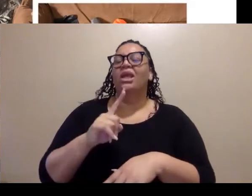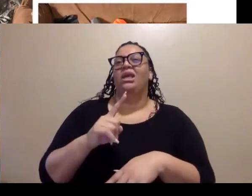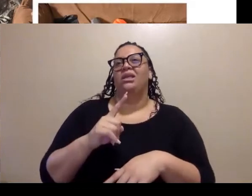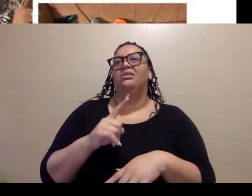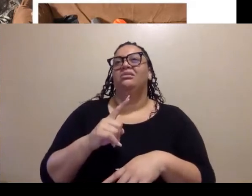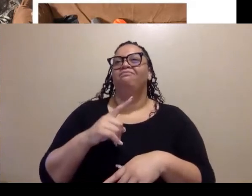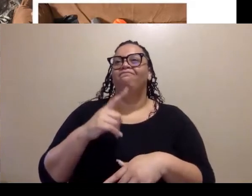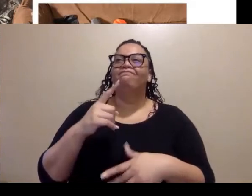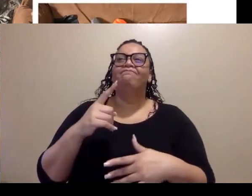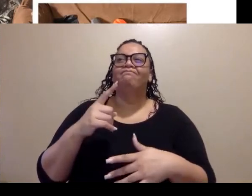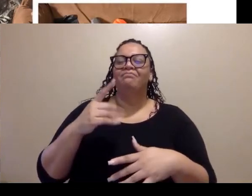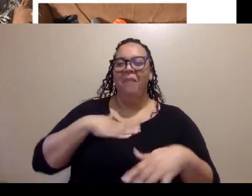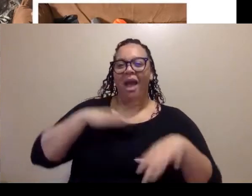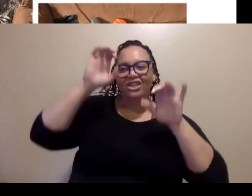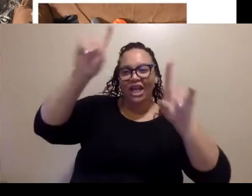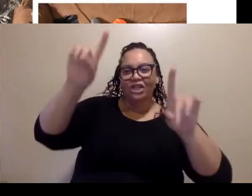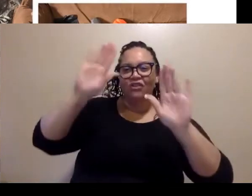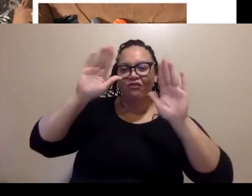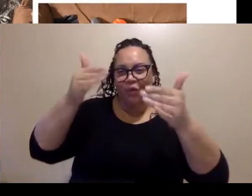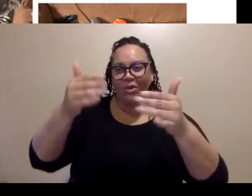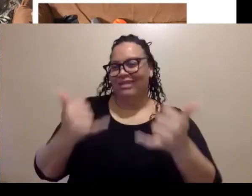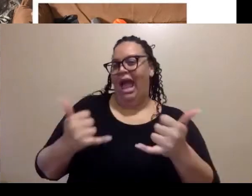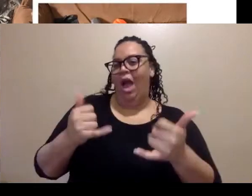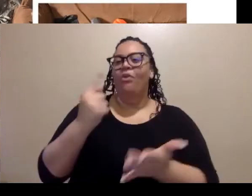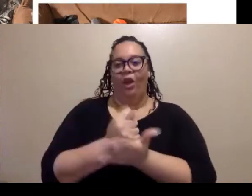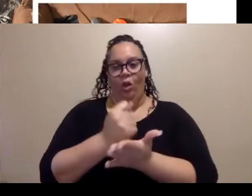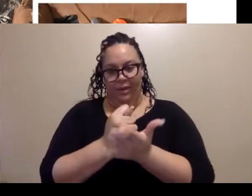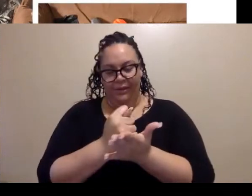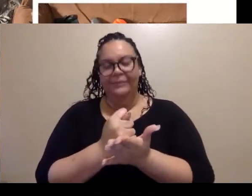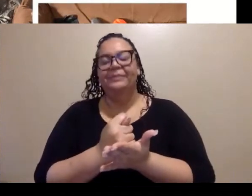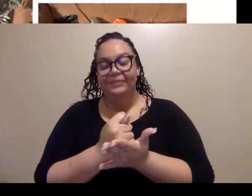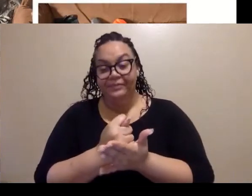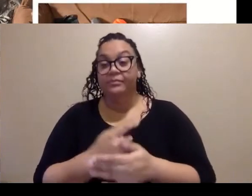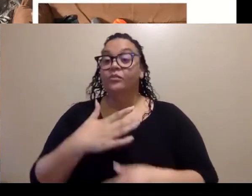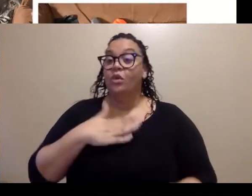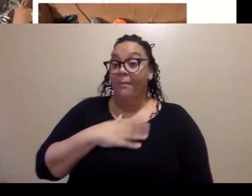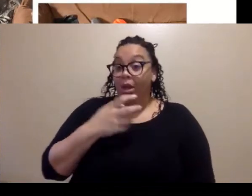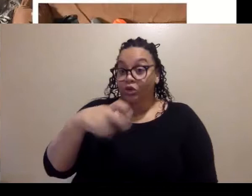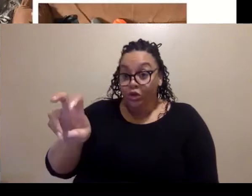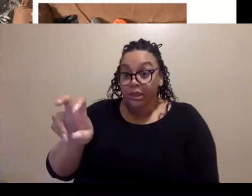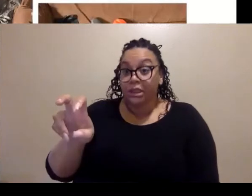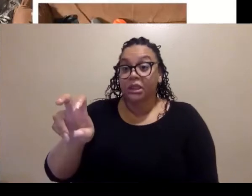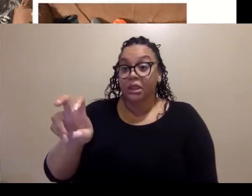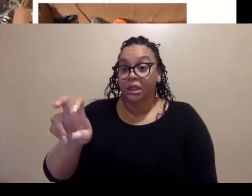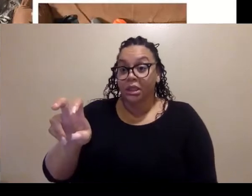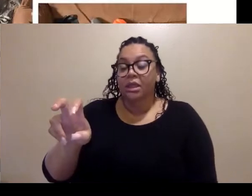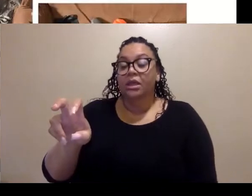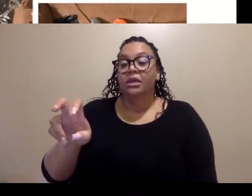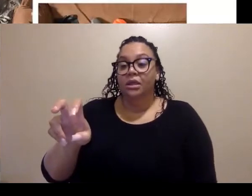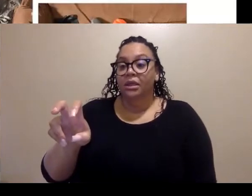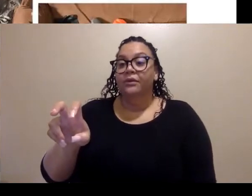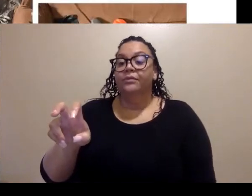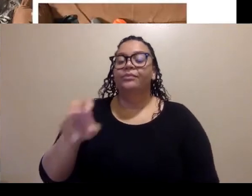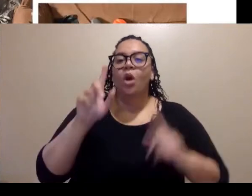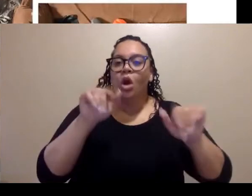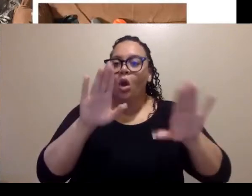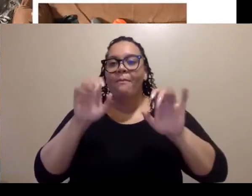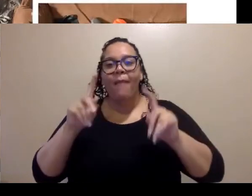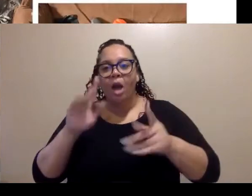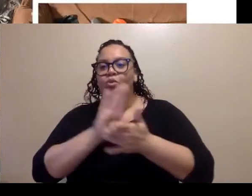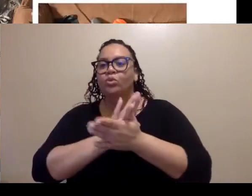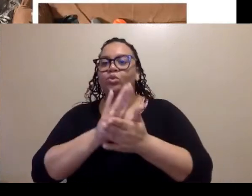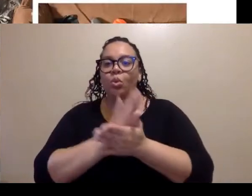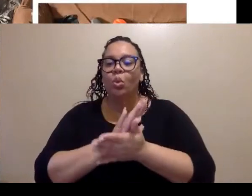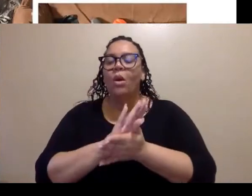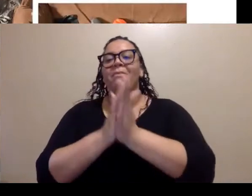a therapist. And in my journey of going back to school, becoming a